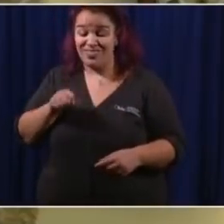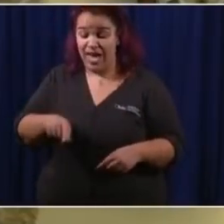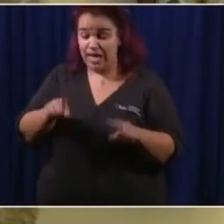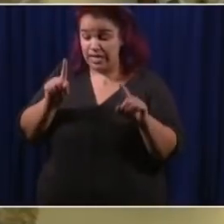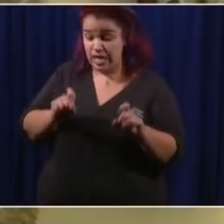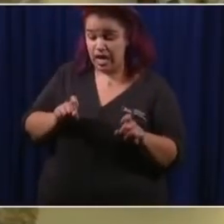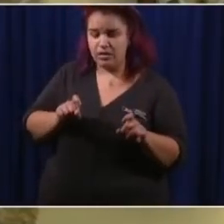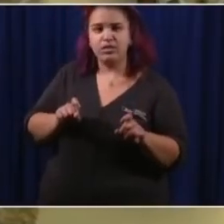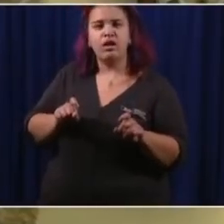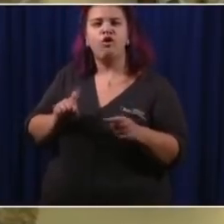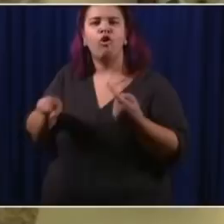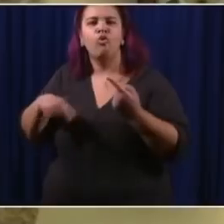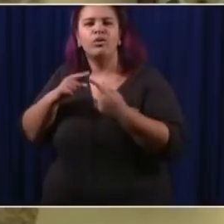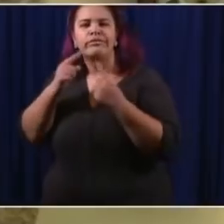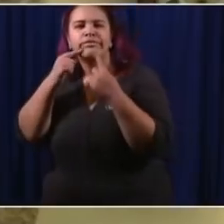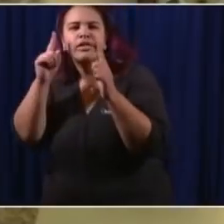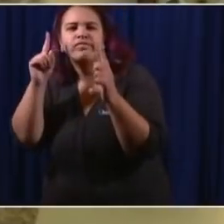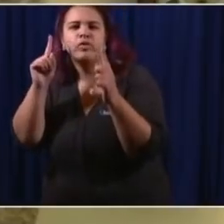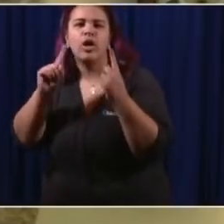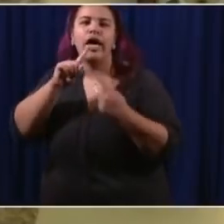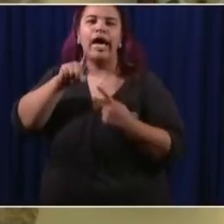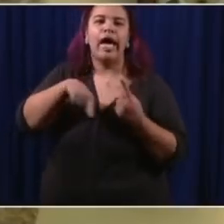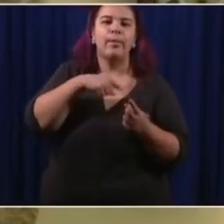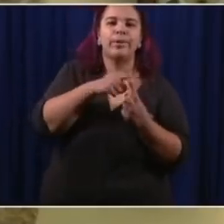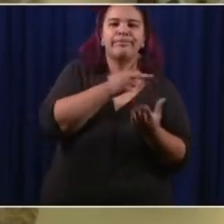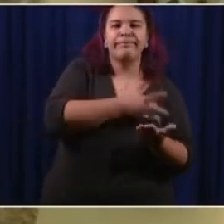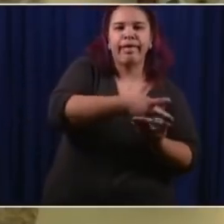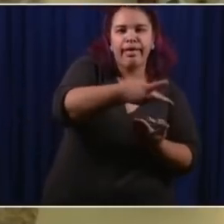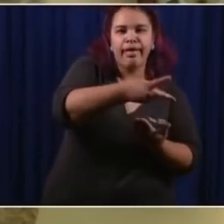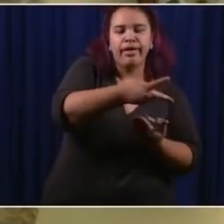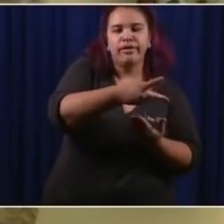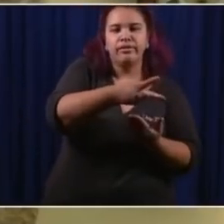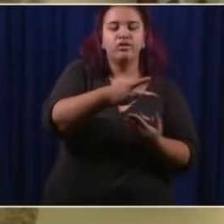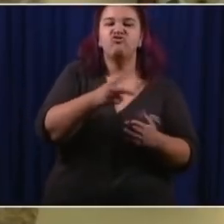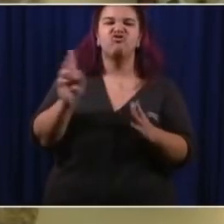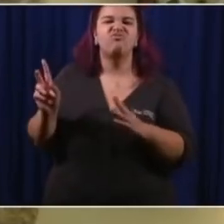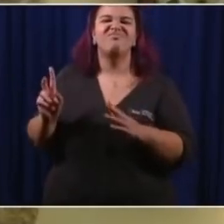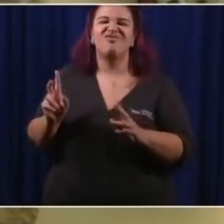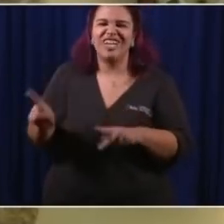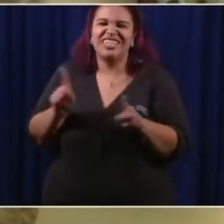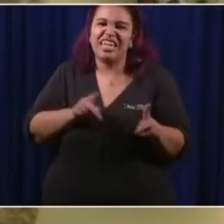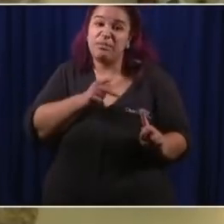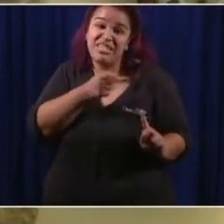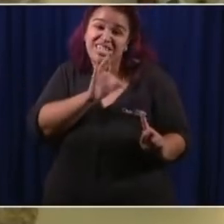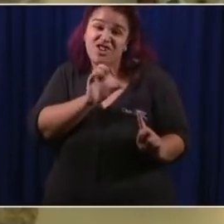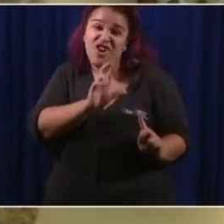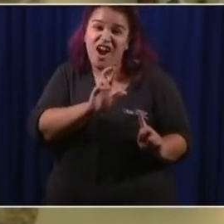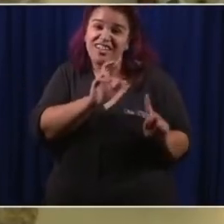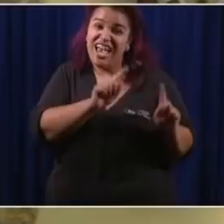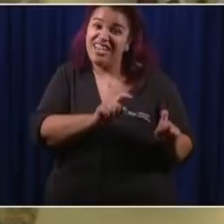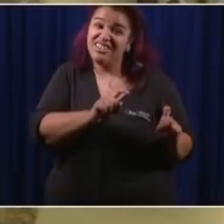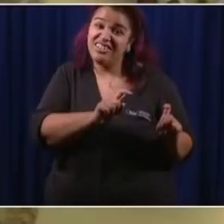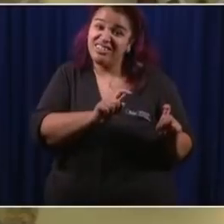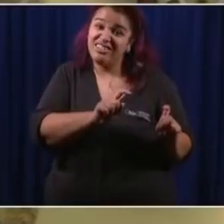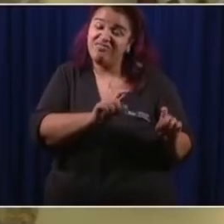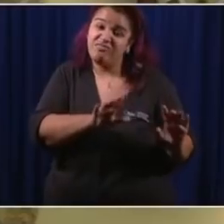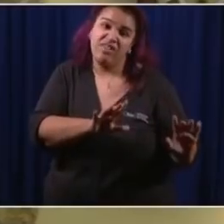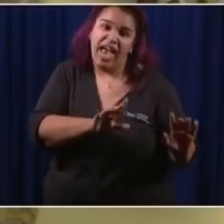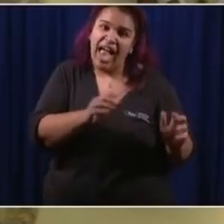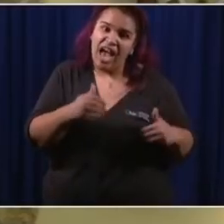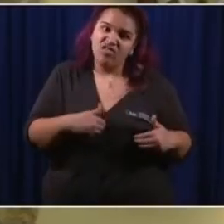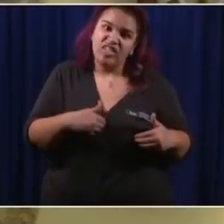PCR tests have certain strengths, and you need to understand that. So we'll have more in the future, but we're not there